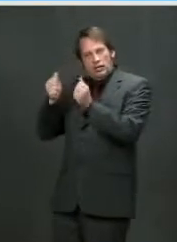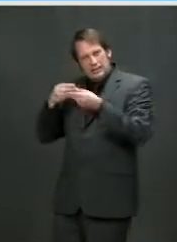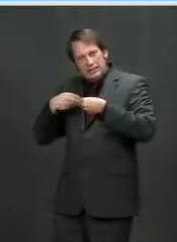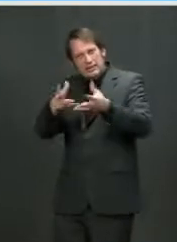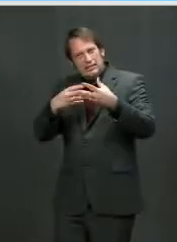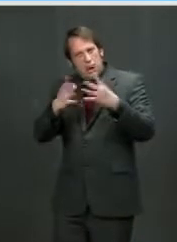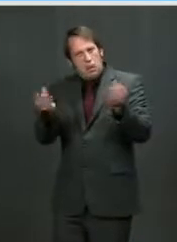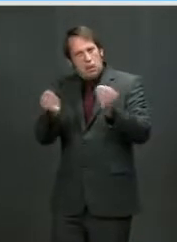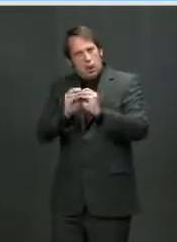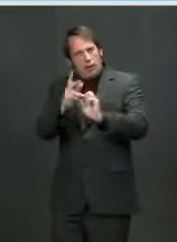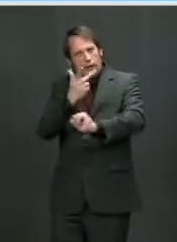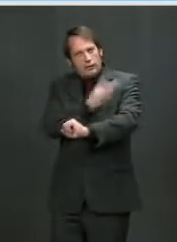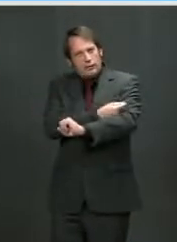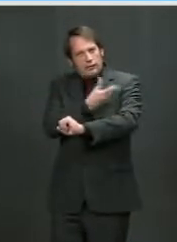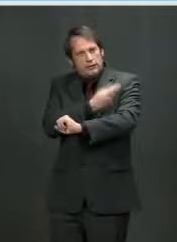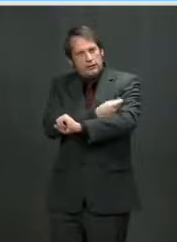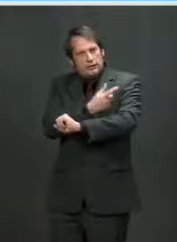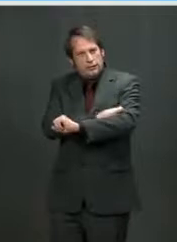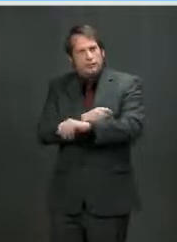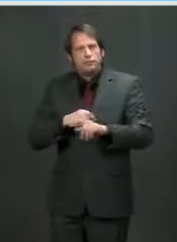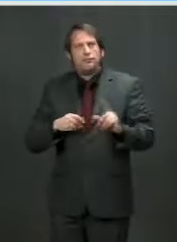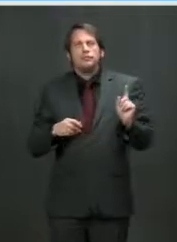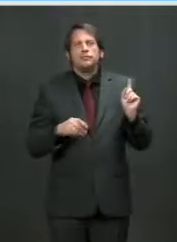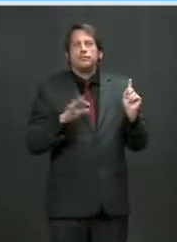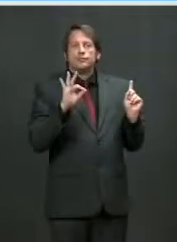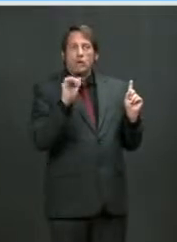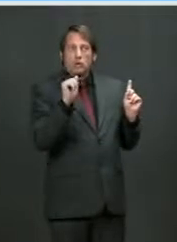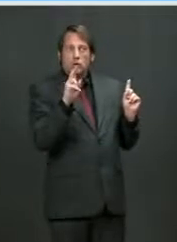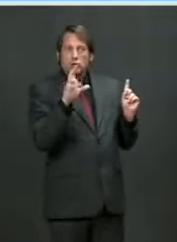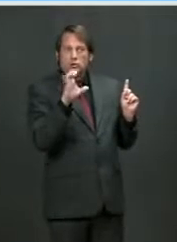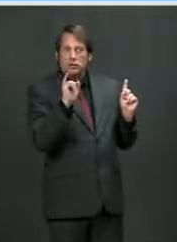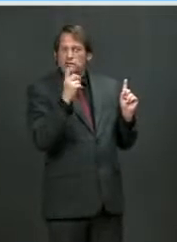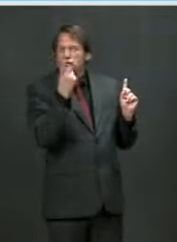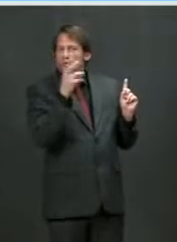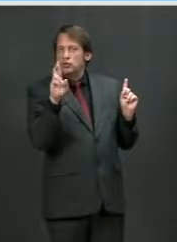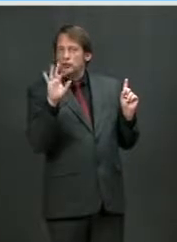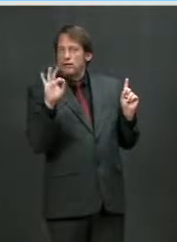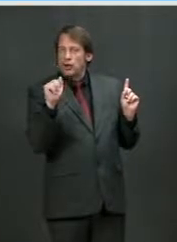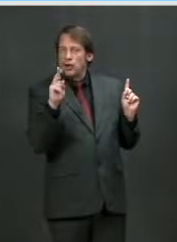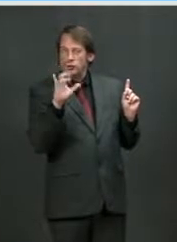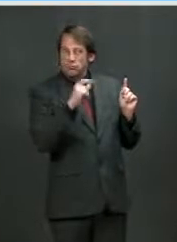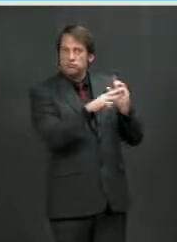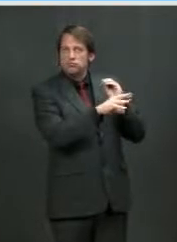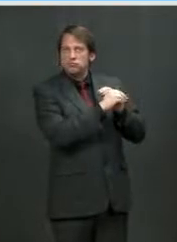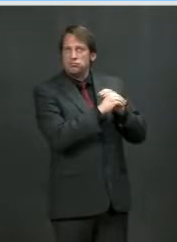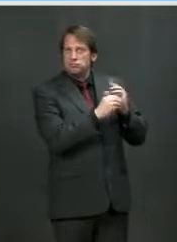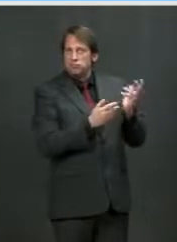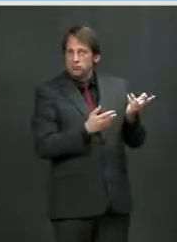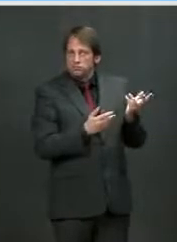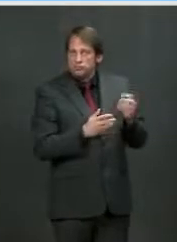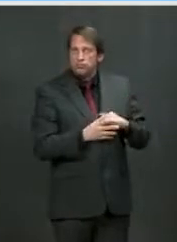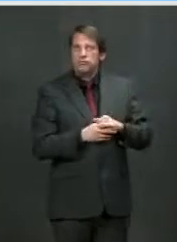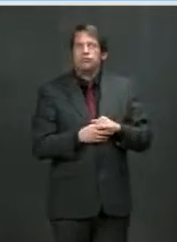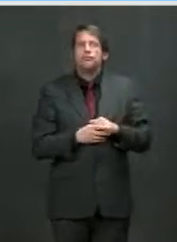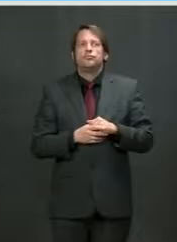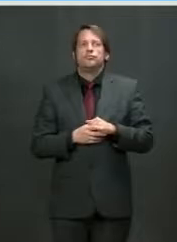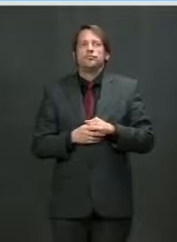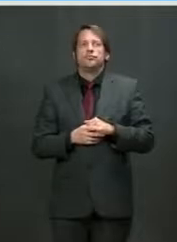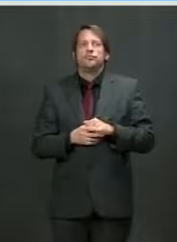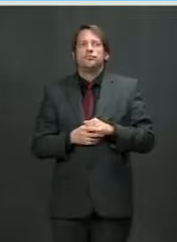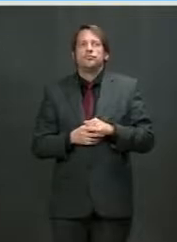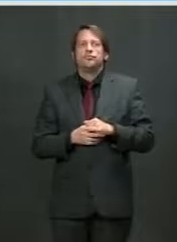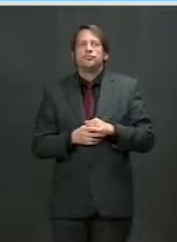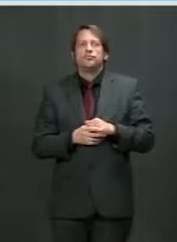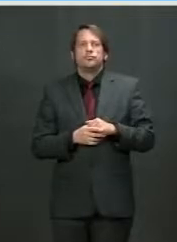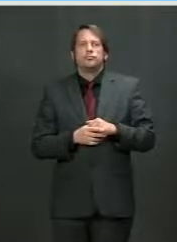that question and emphasize some things that Dr. Walensky said, we have within the state the